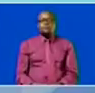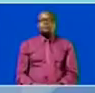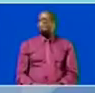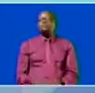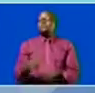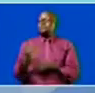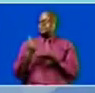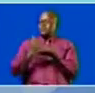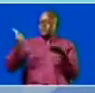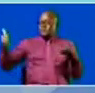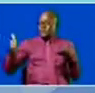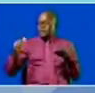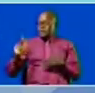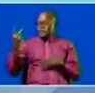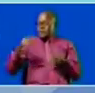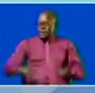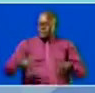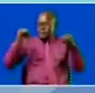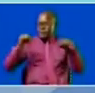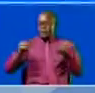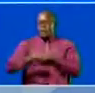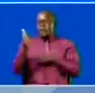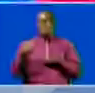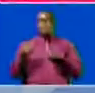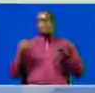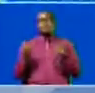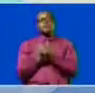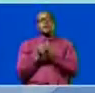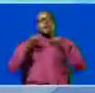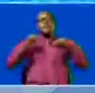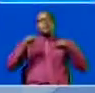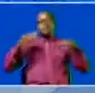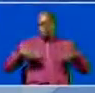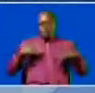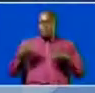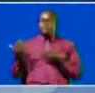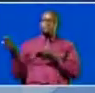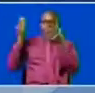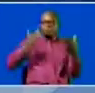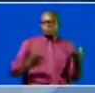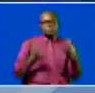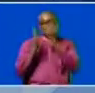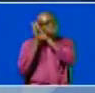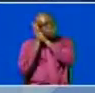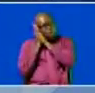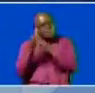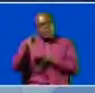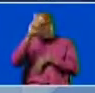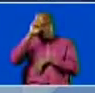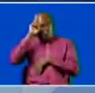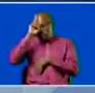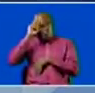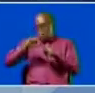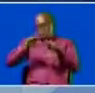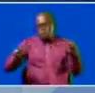So suspended Kenya Power boss Ken Terus and 10 other senior managers in the company spend another night in police cells as the court